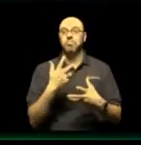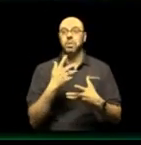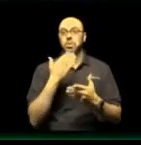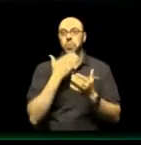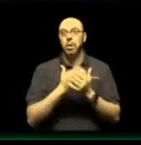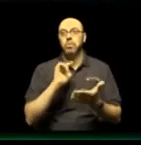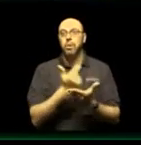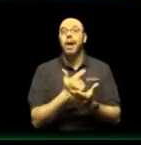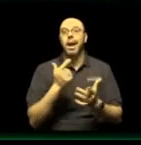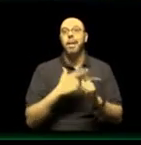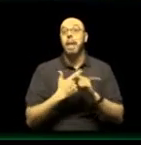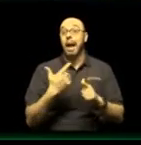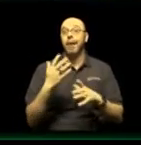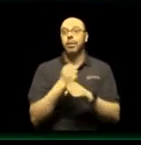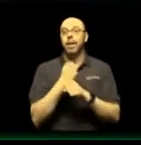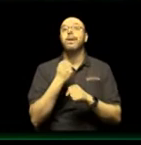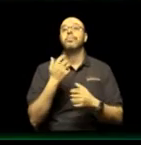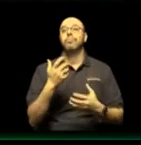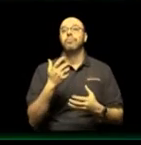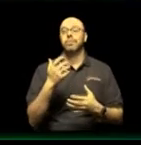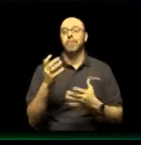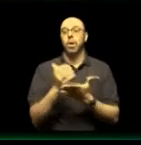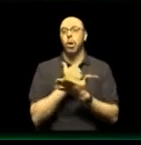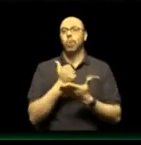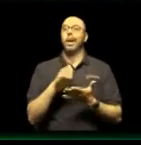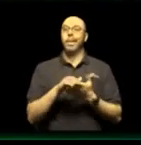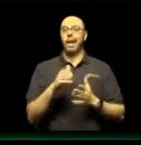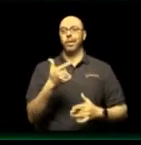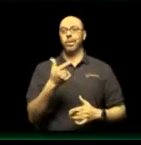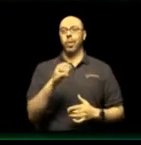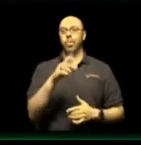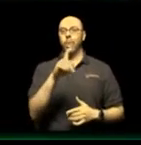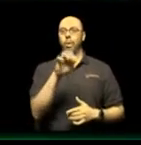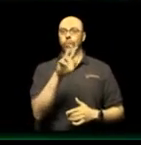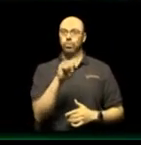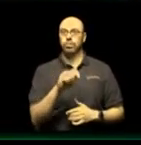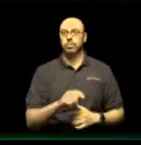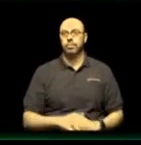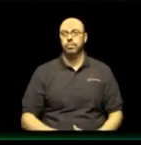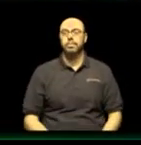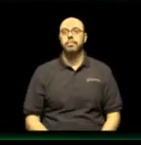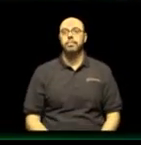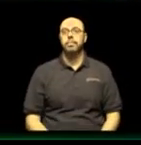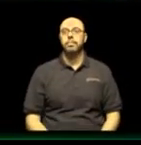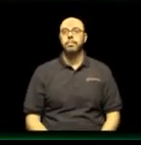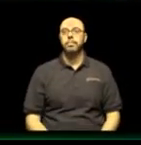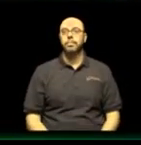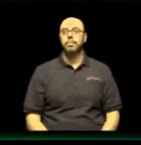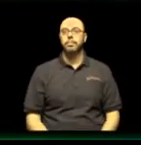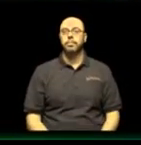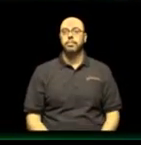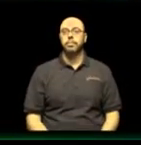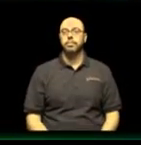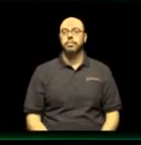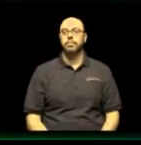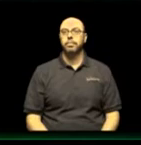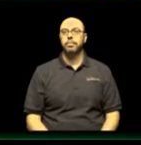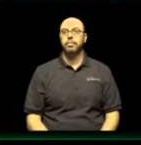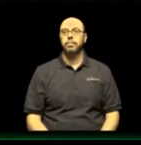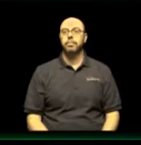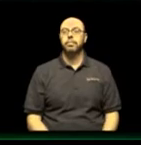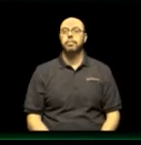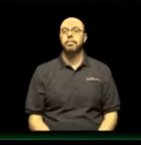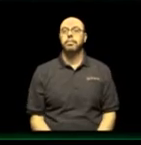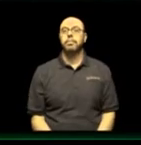go-kart. Wow. But you initially, you met with your grandfather, right? And he kind of taught